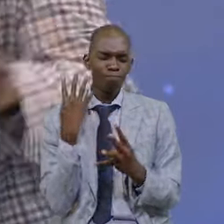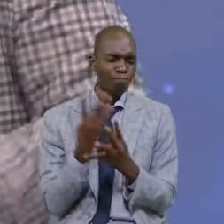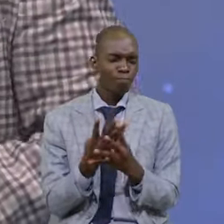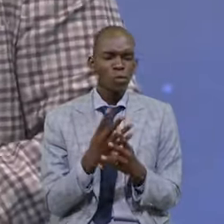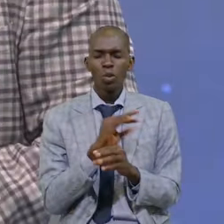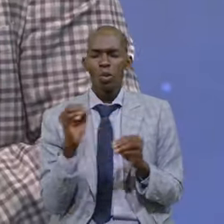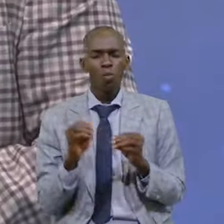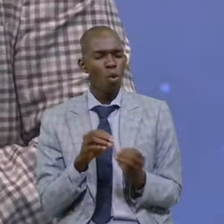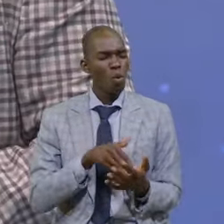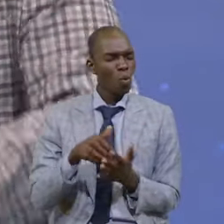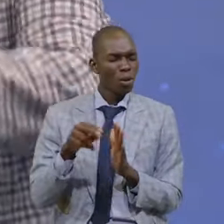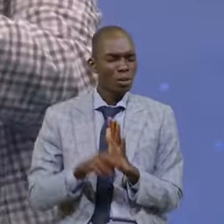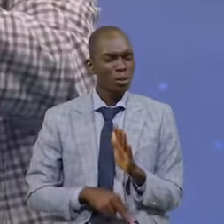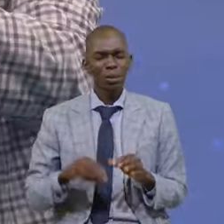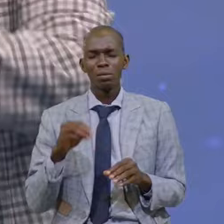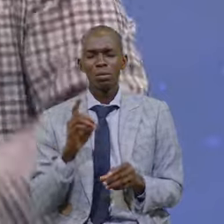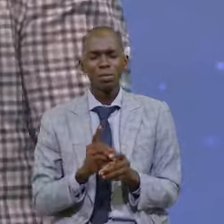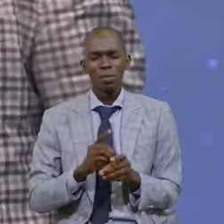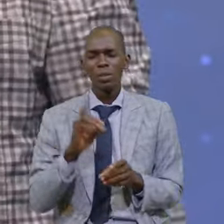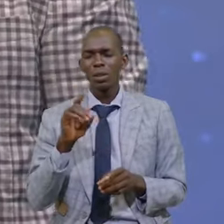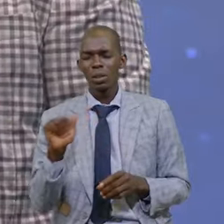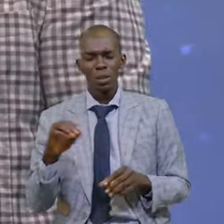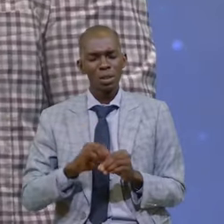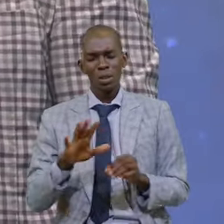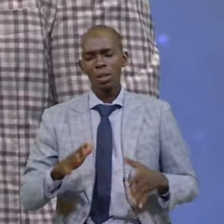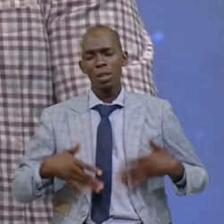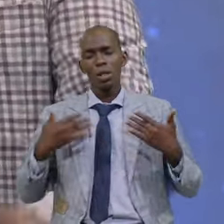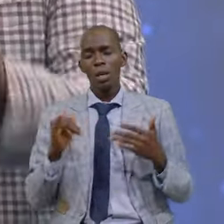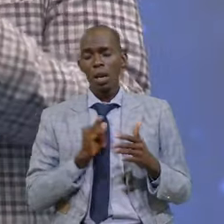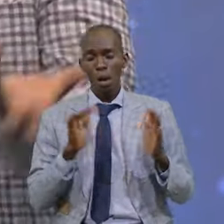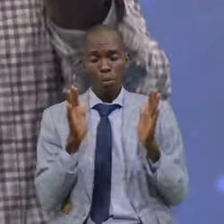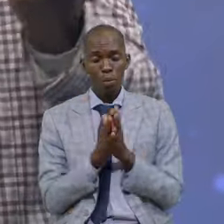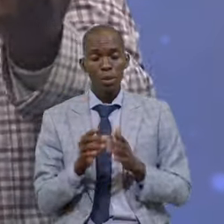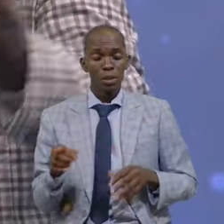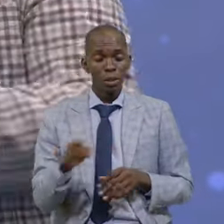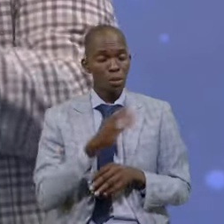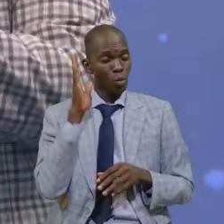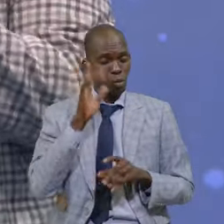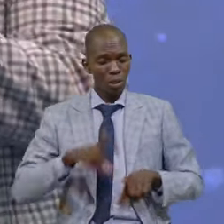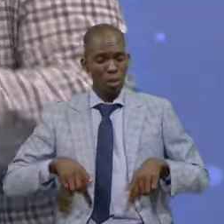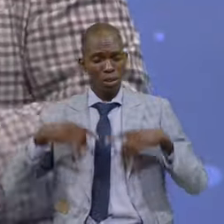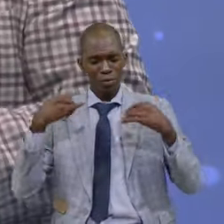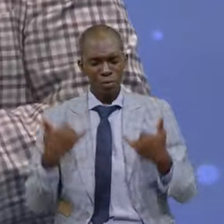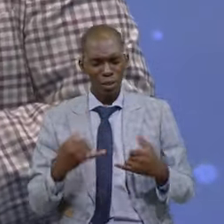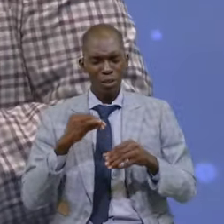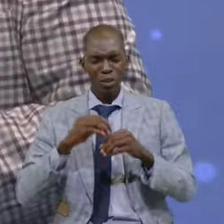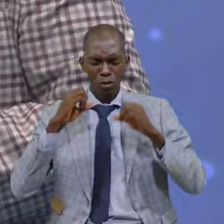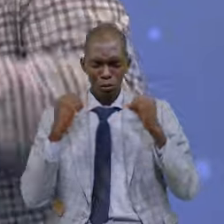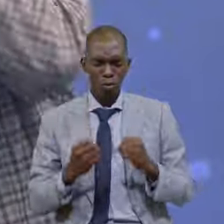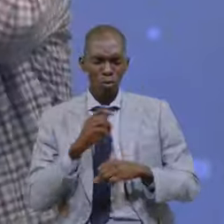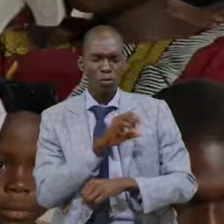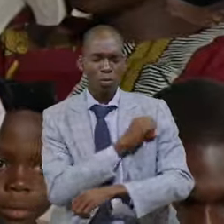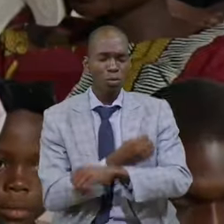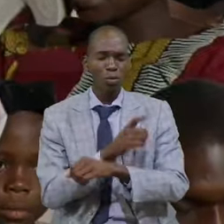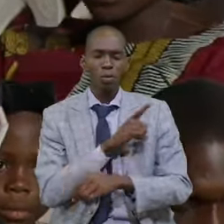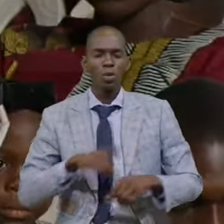powerlessness, inability in their lives. I pray they will live now in the strength of the Lord as new creatures in Christ,